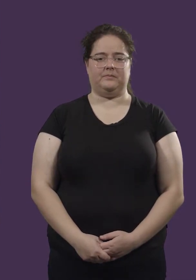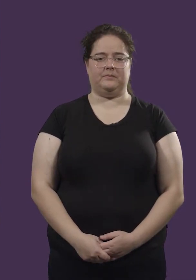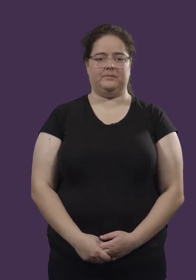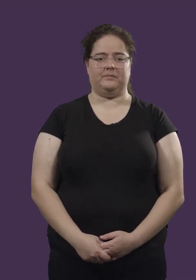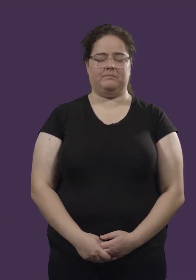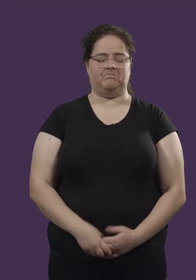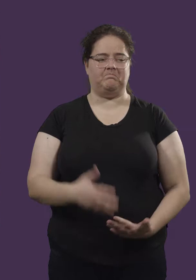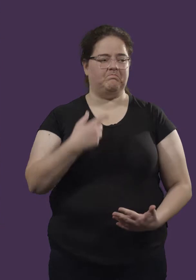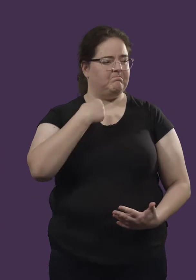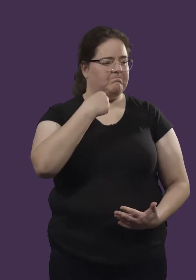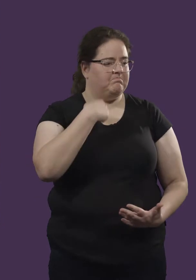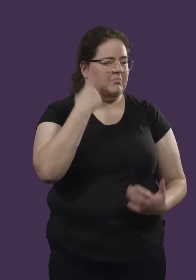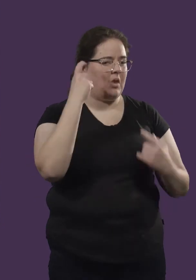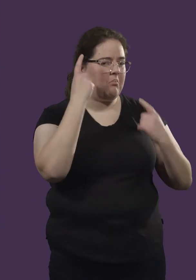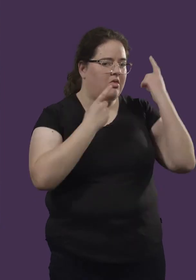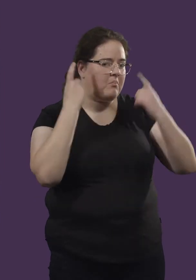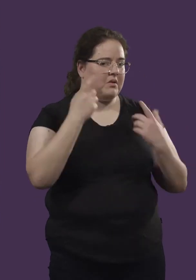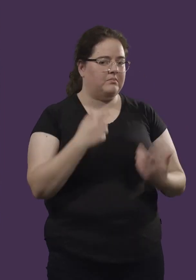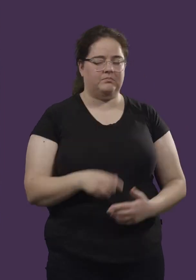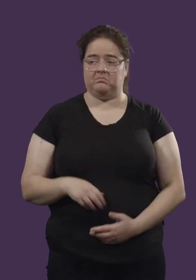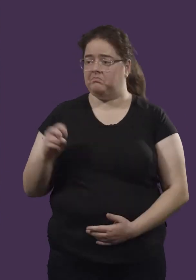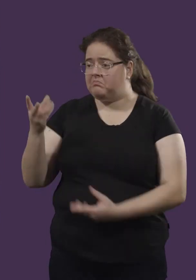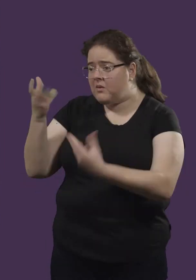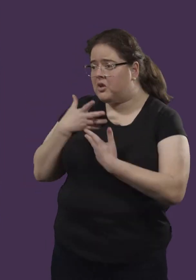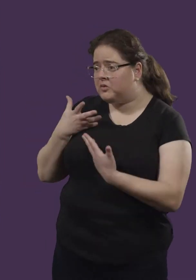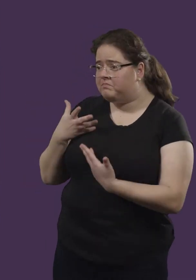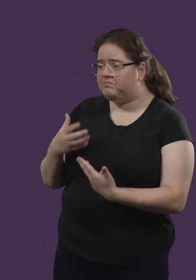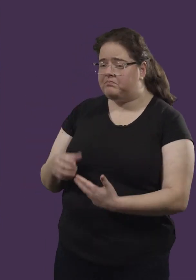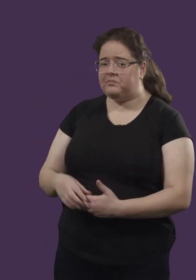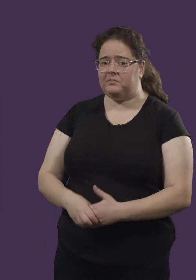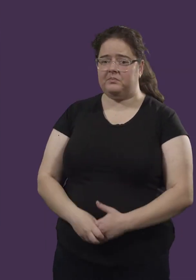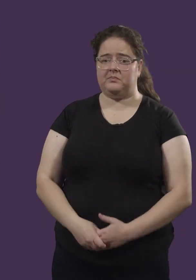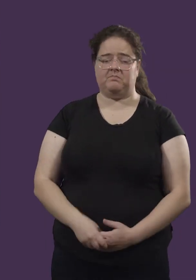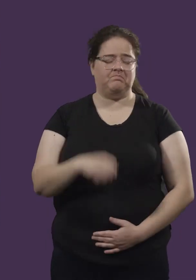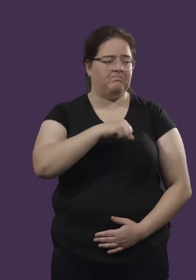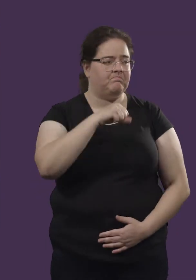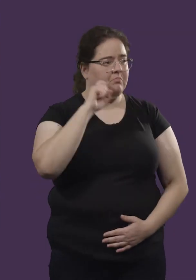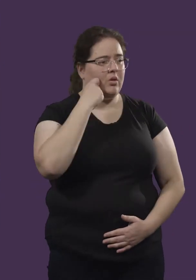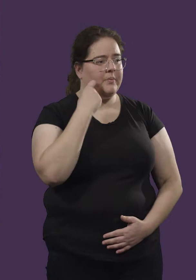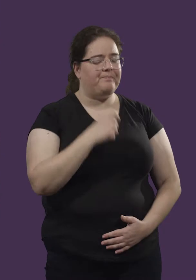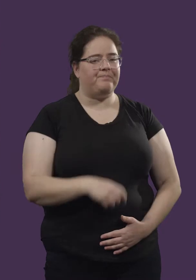I'll think about it. Okay. Just let me know. Yeah, I will.